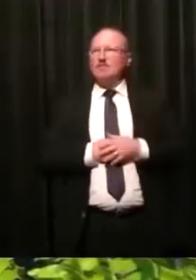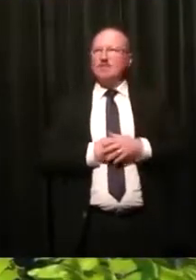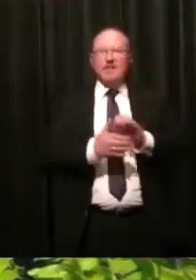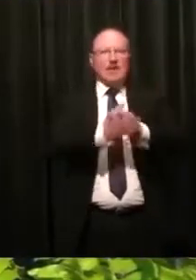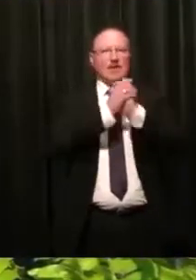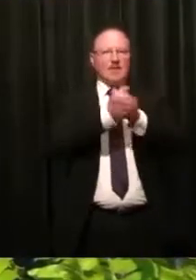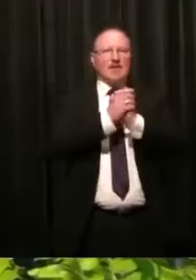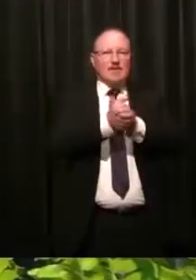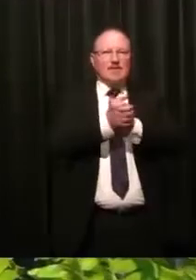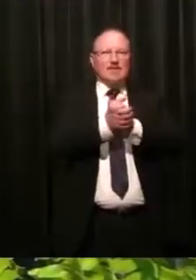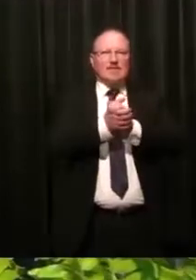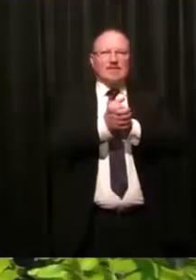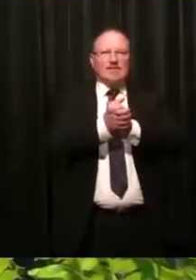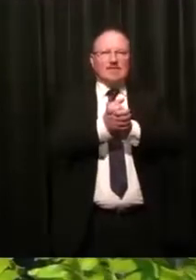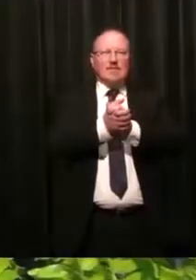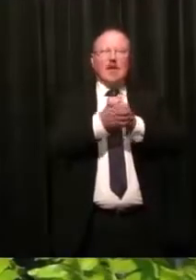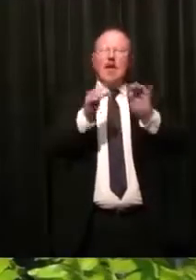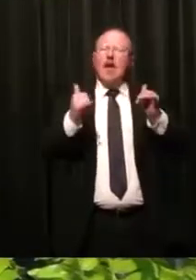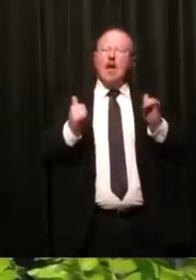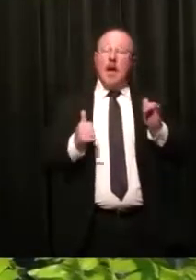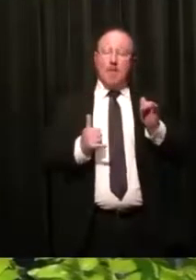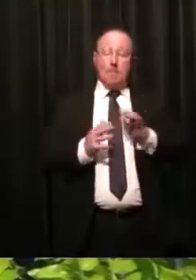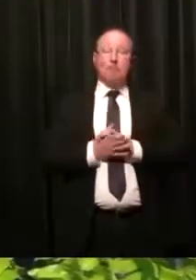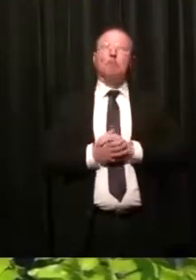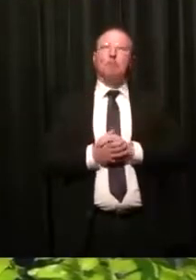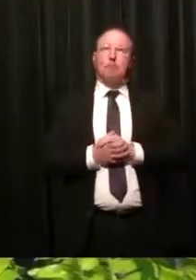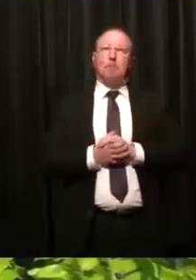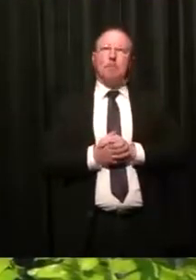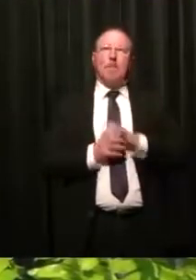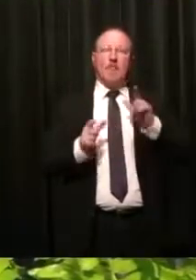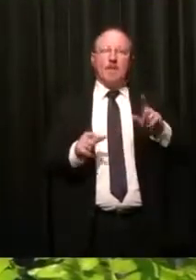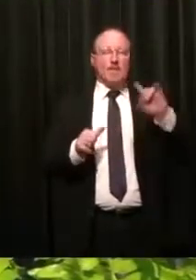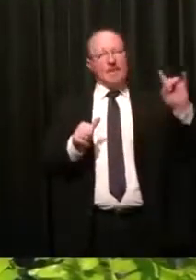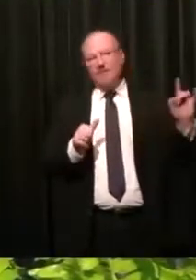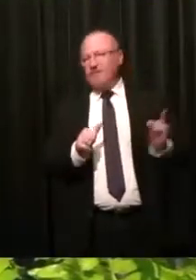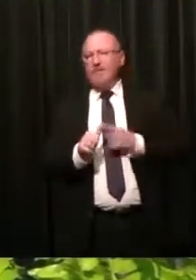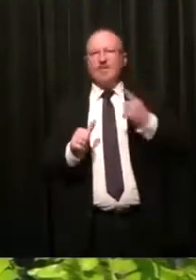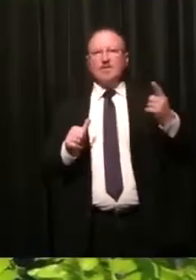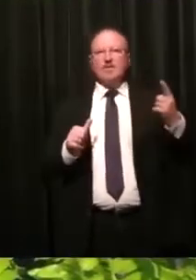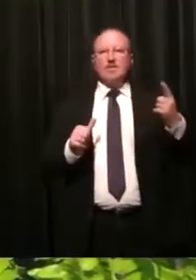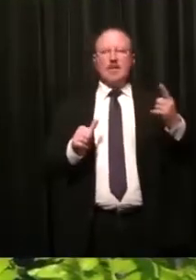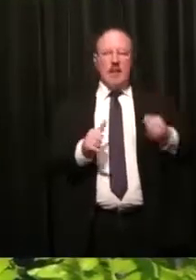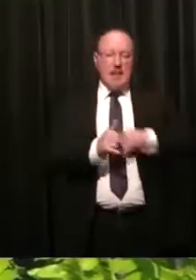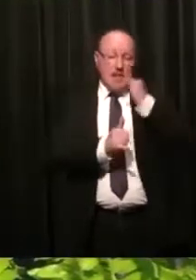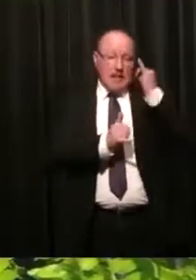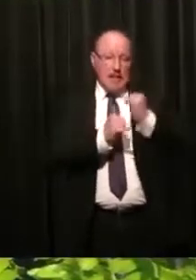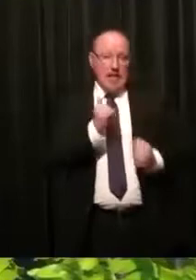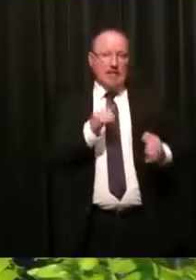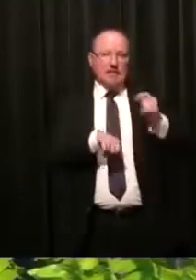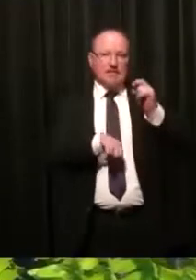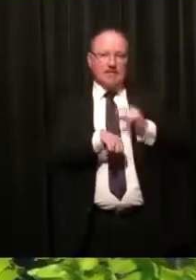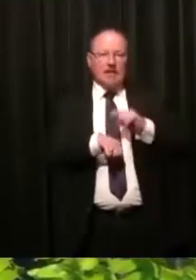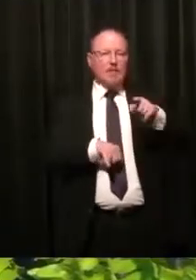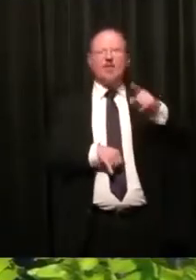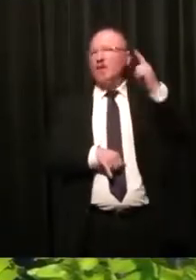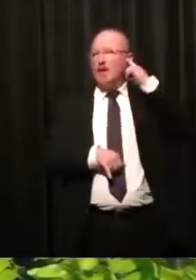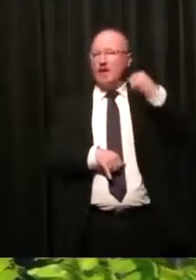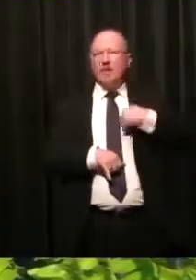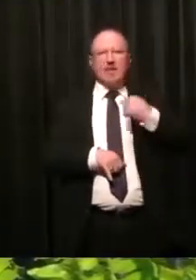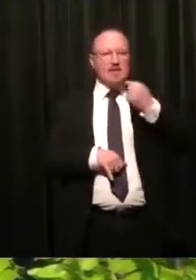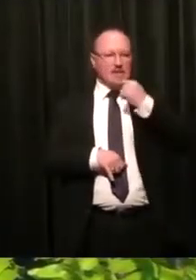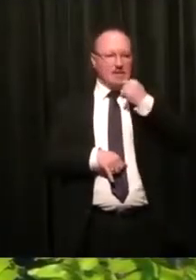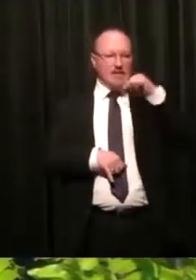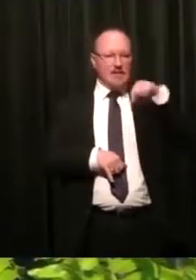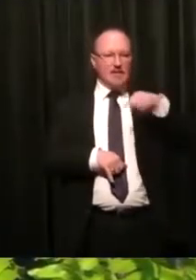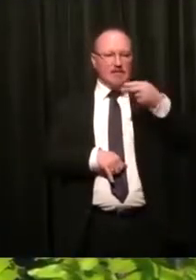future. Congratulations. Now, this will be the first and the last time that